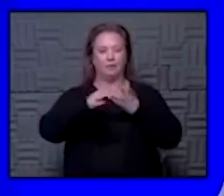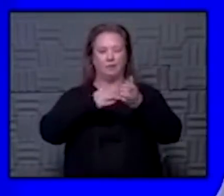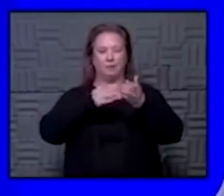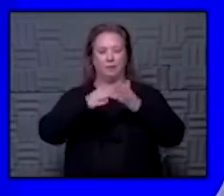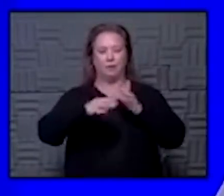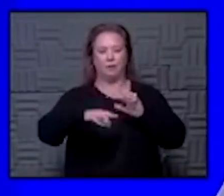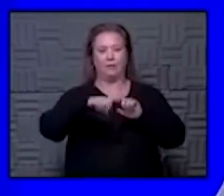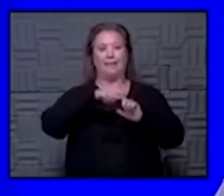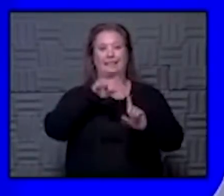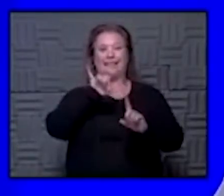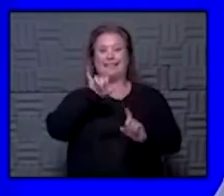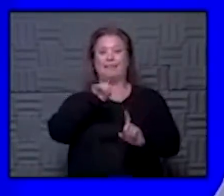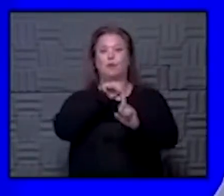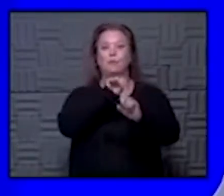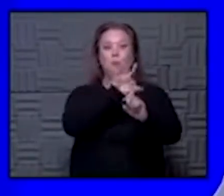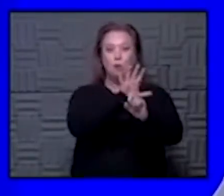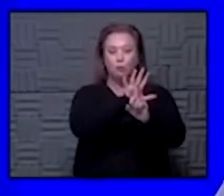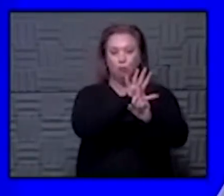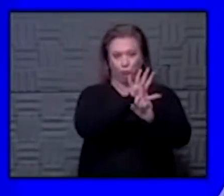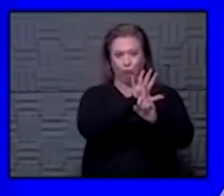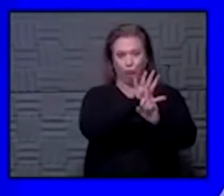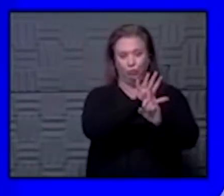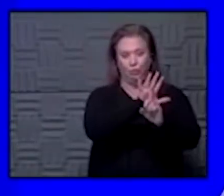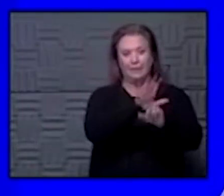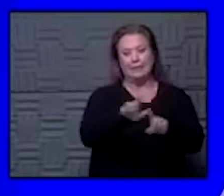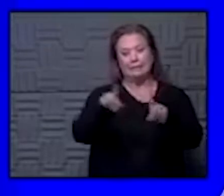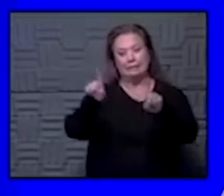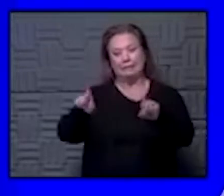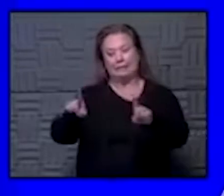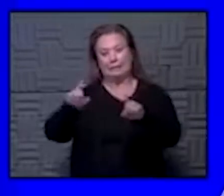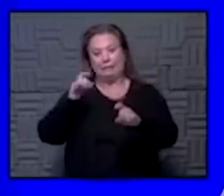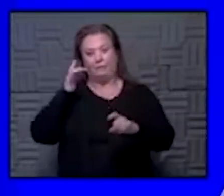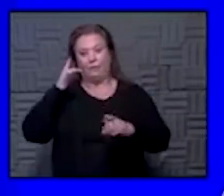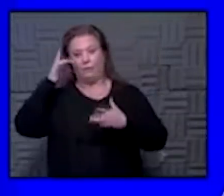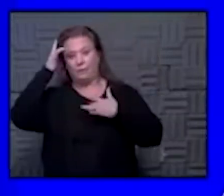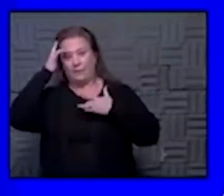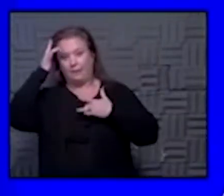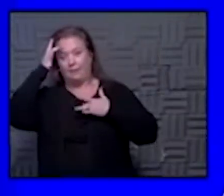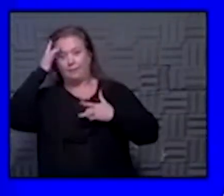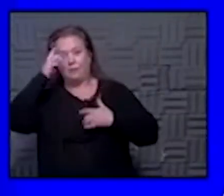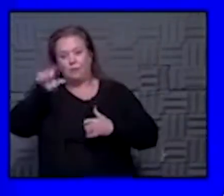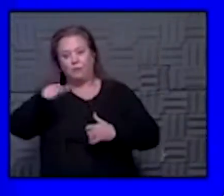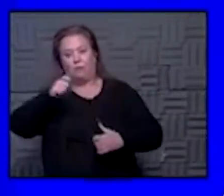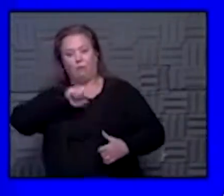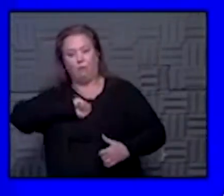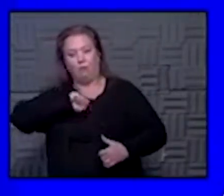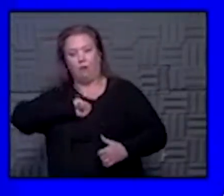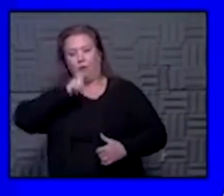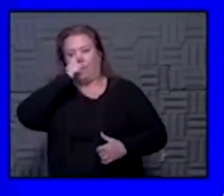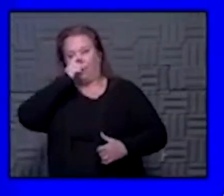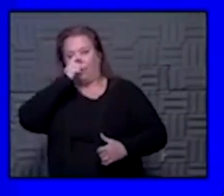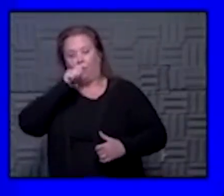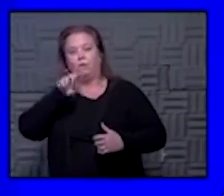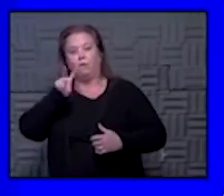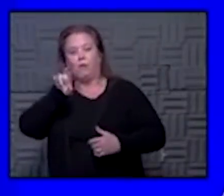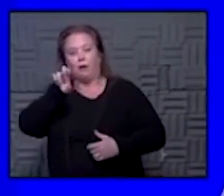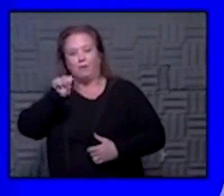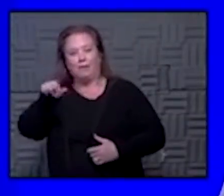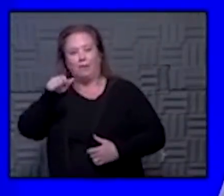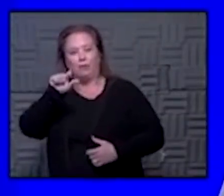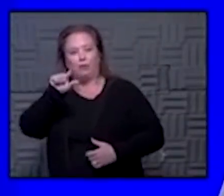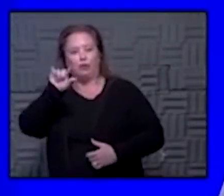that's if you are exposure. You should definitely get tested if you have symptoms. We know that there are other probably cough and cold viruses and maybe other